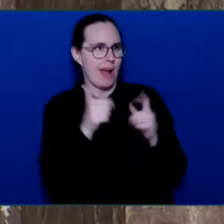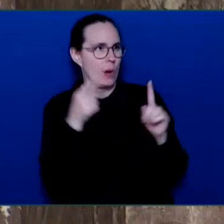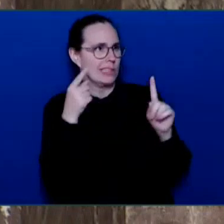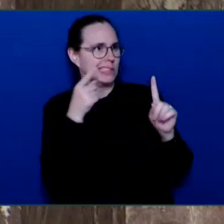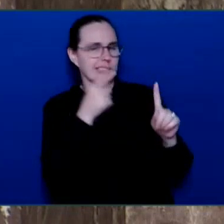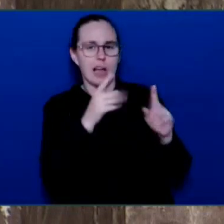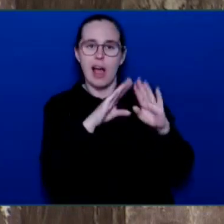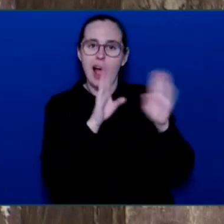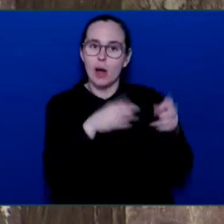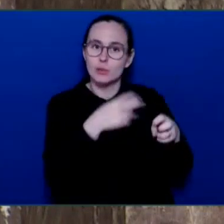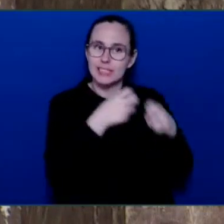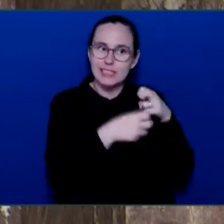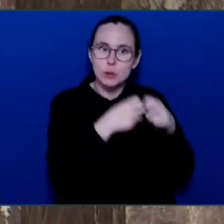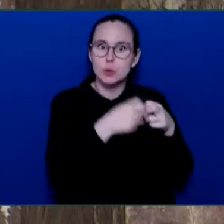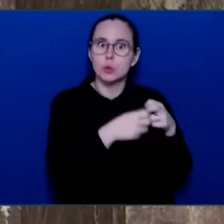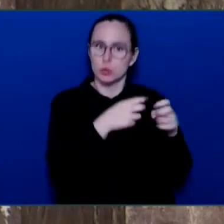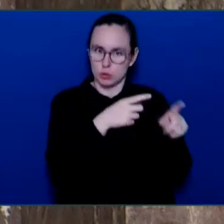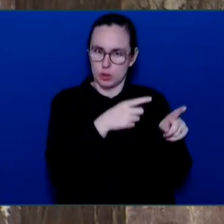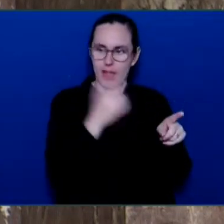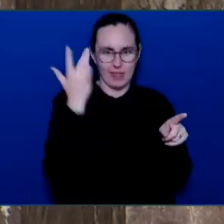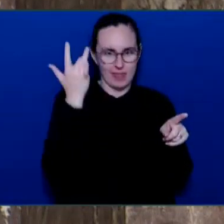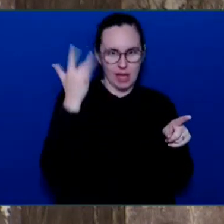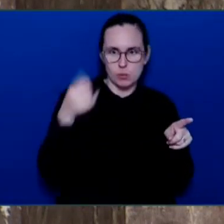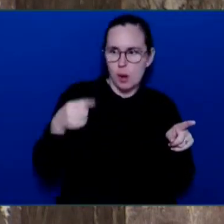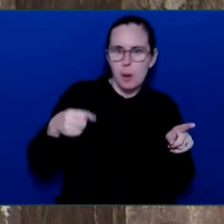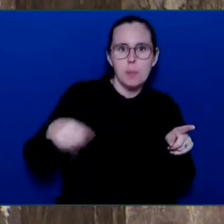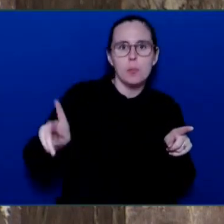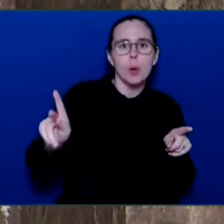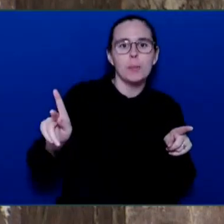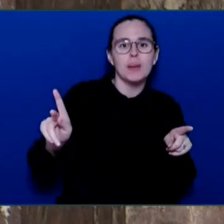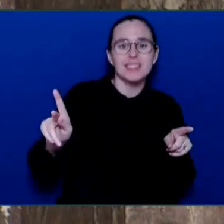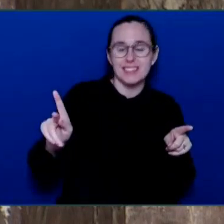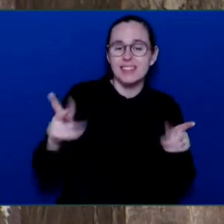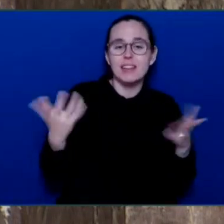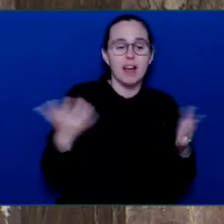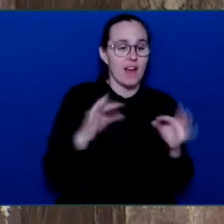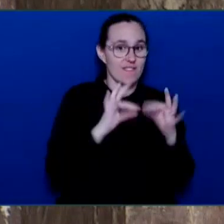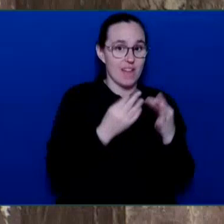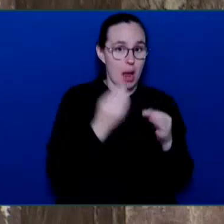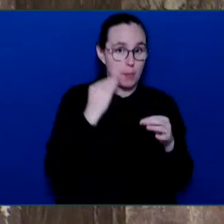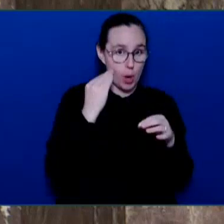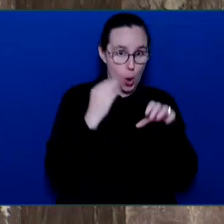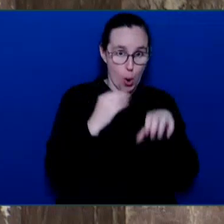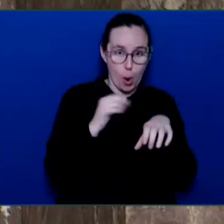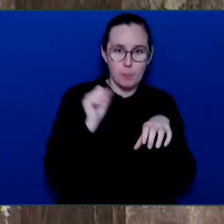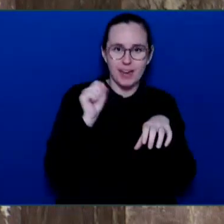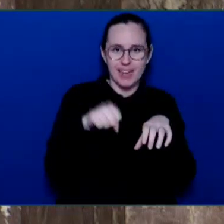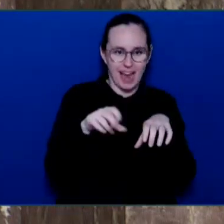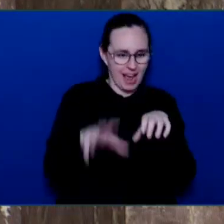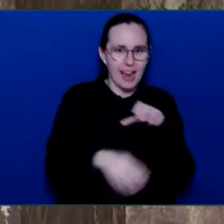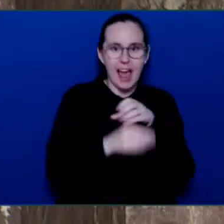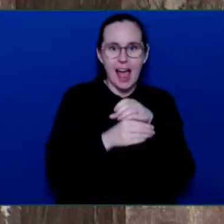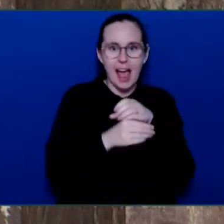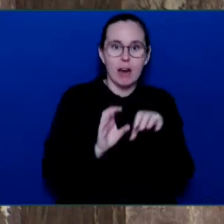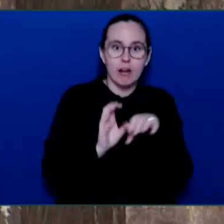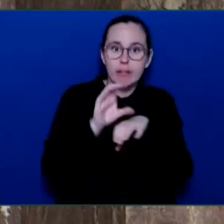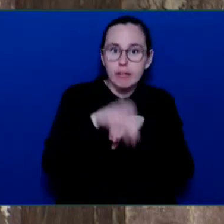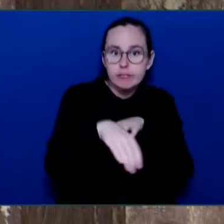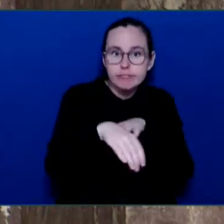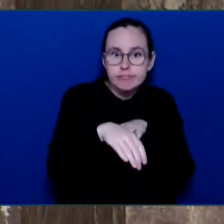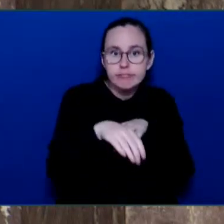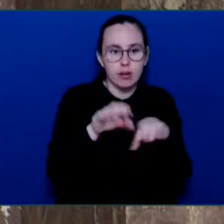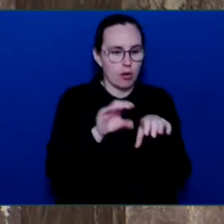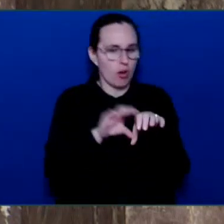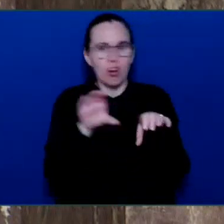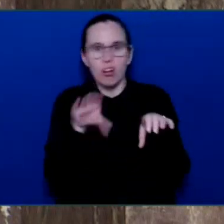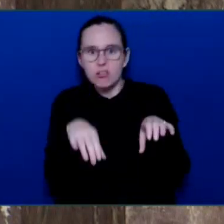we're legalizing opportunities for homes near transit. But we cannot address the housing crisis just by the private sector.